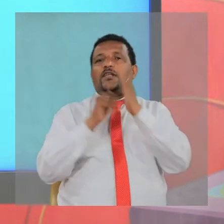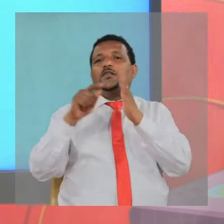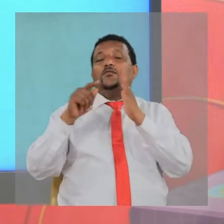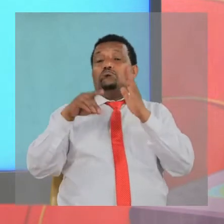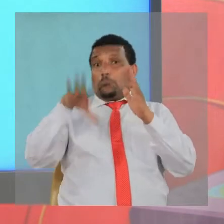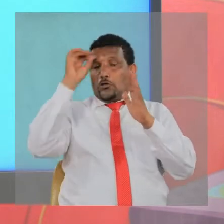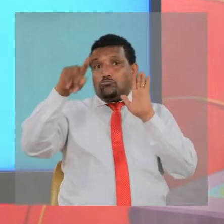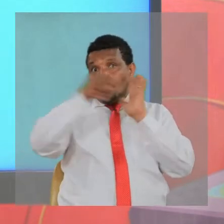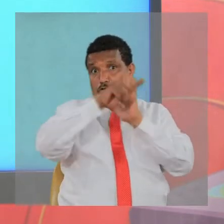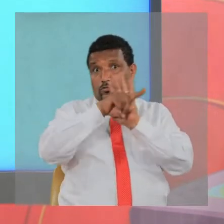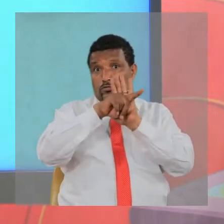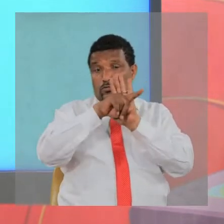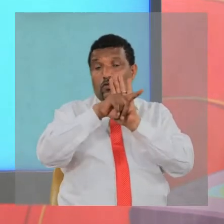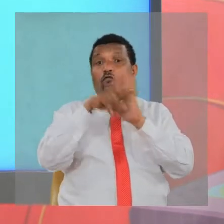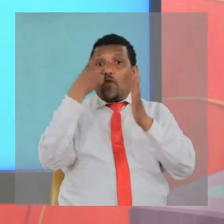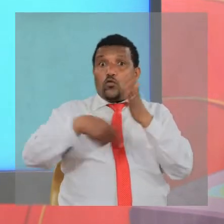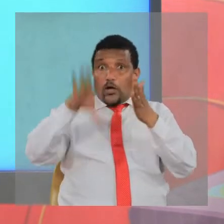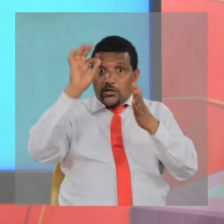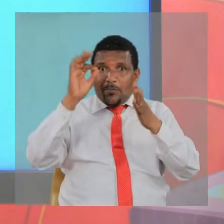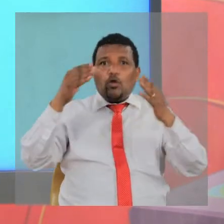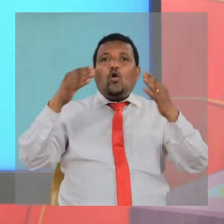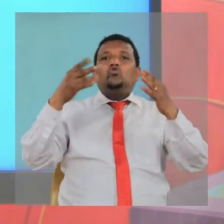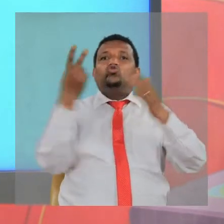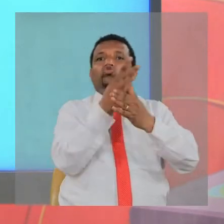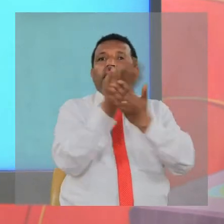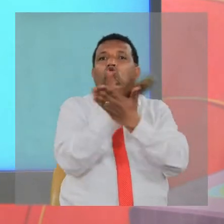two goods are complements.